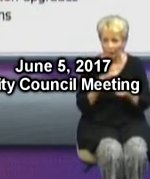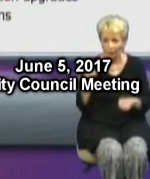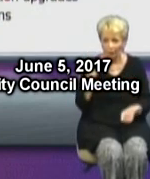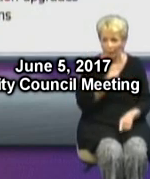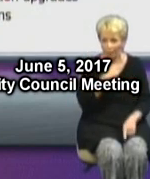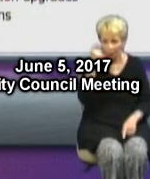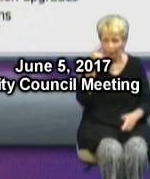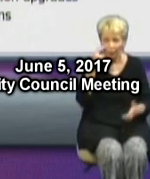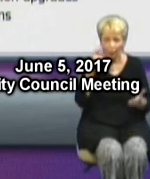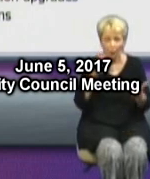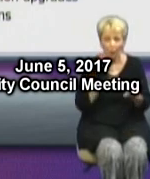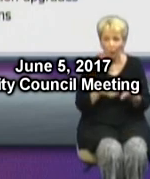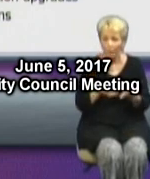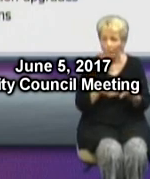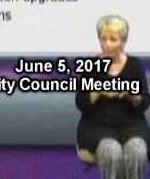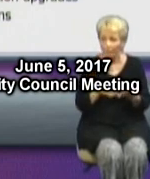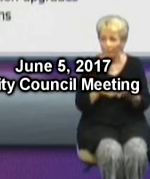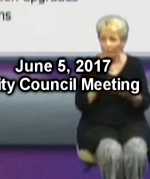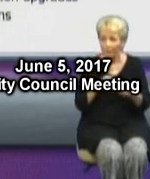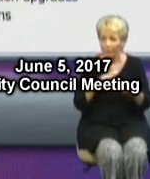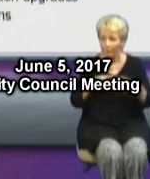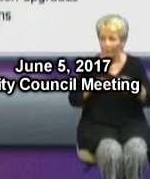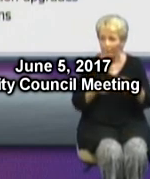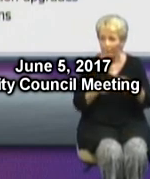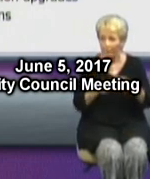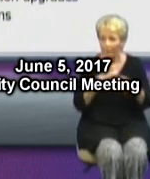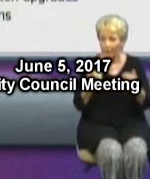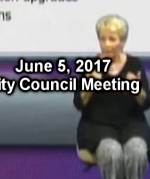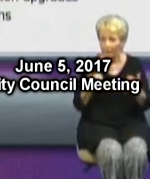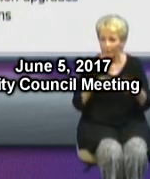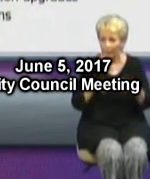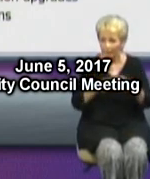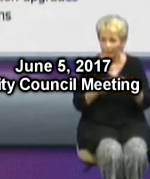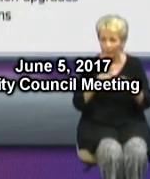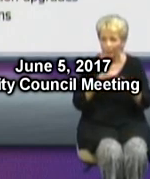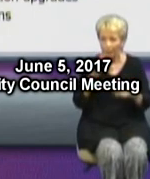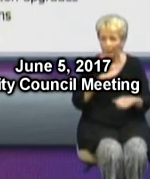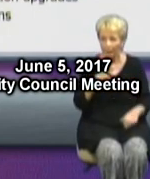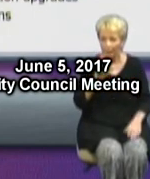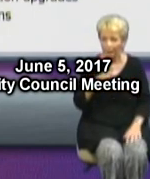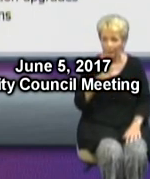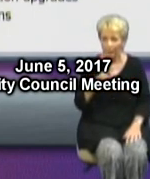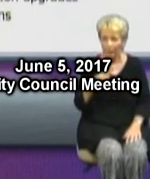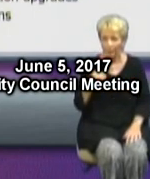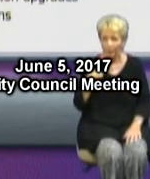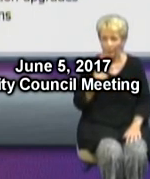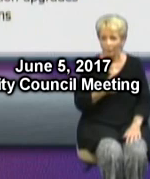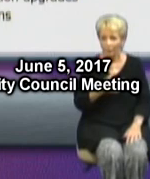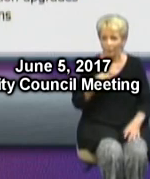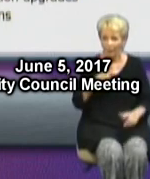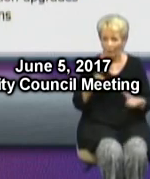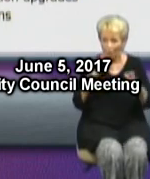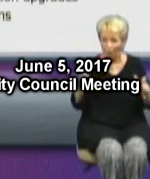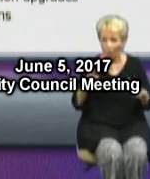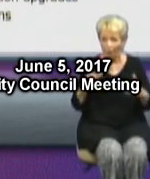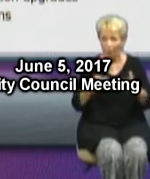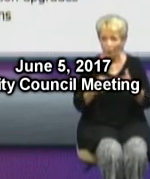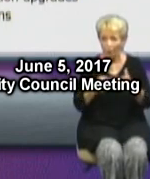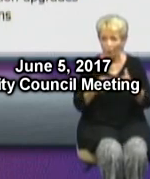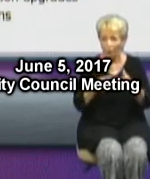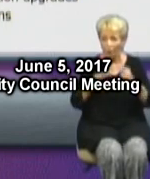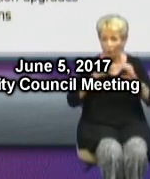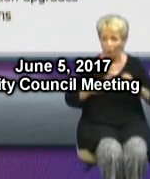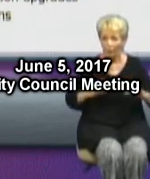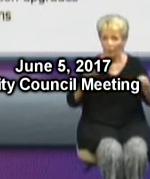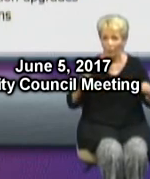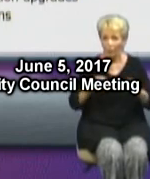been noticed, and starting in earnest now. And by December, we feel like one of our largest electric customers will no